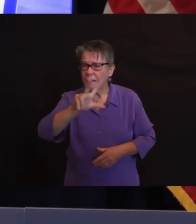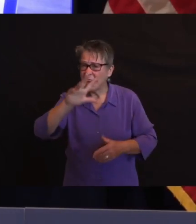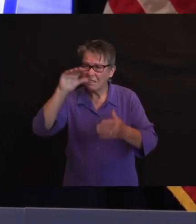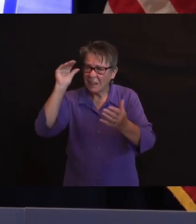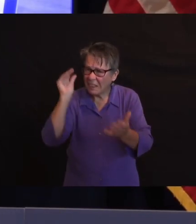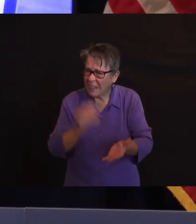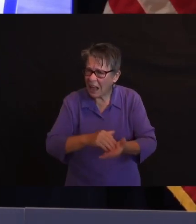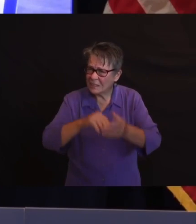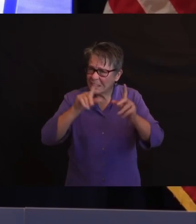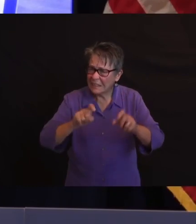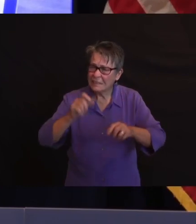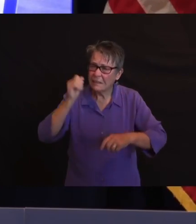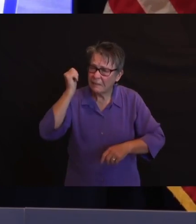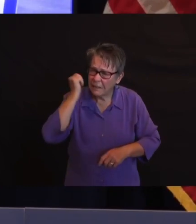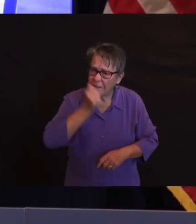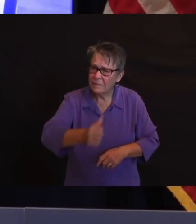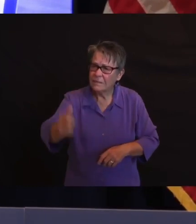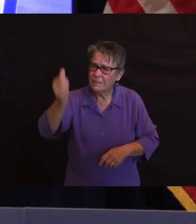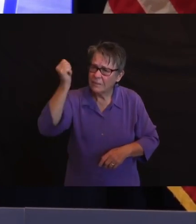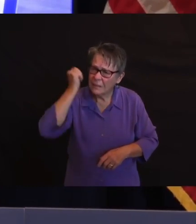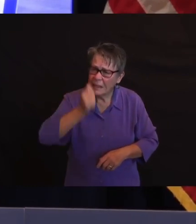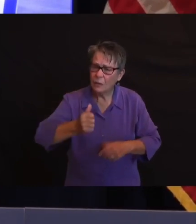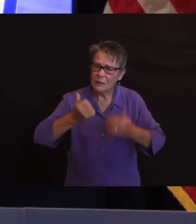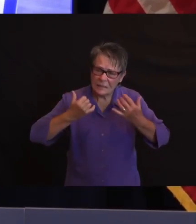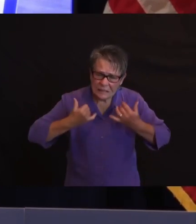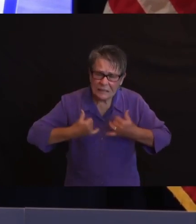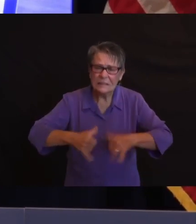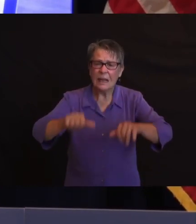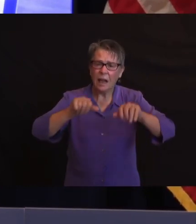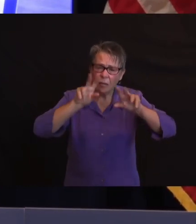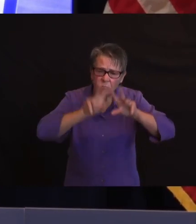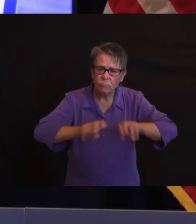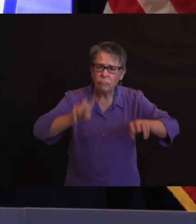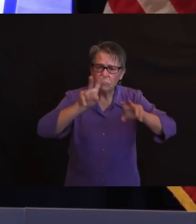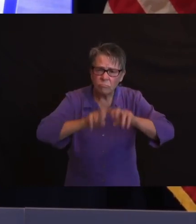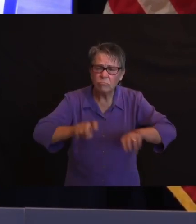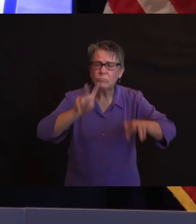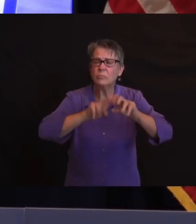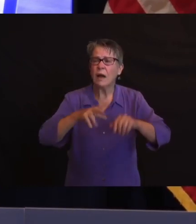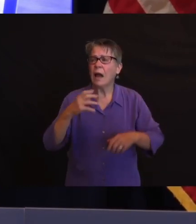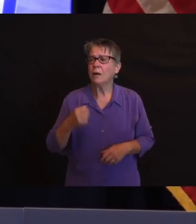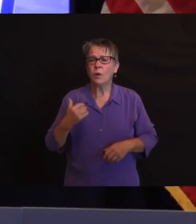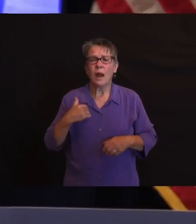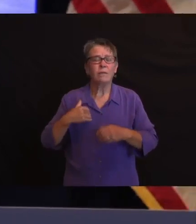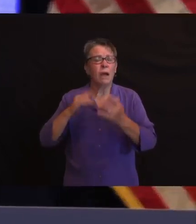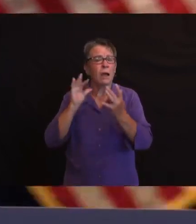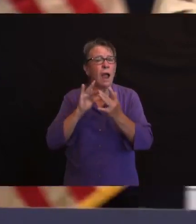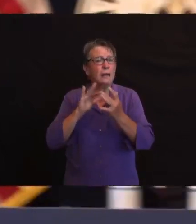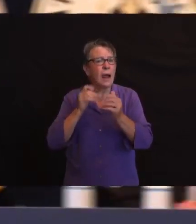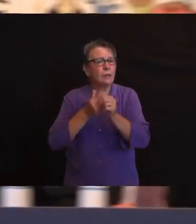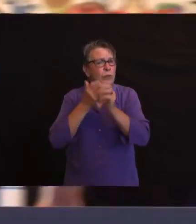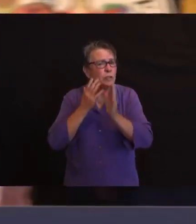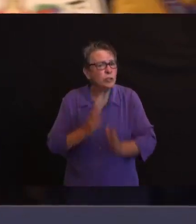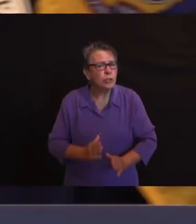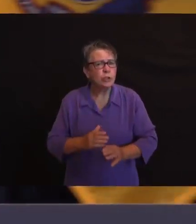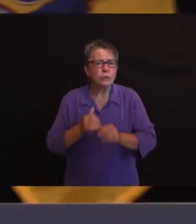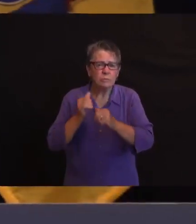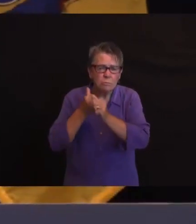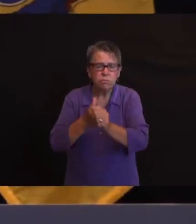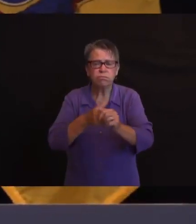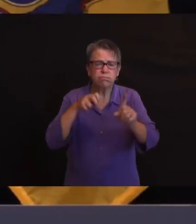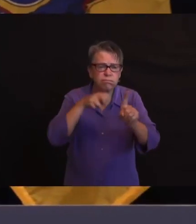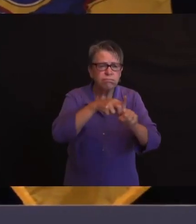mitigate what's going on, but we do look at it. It's concerning. Yep. Particularly in places that have deemed to